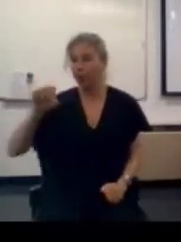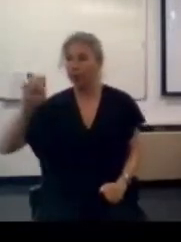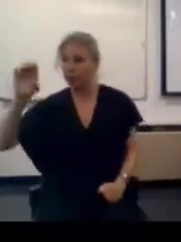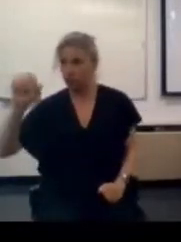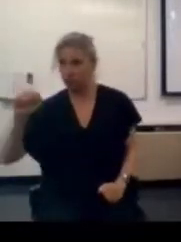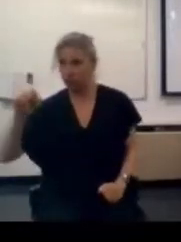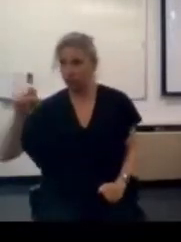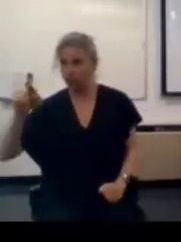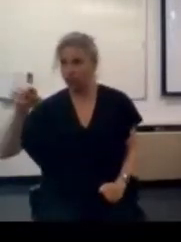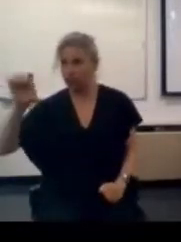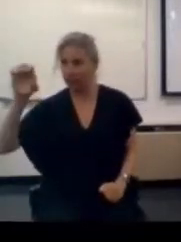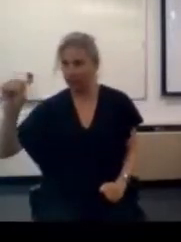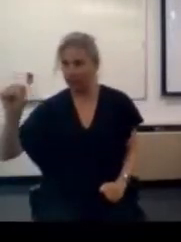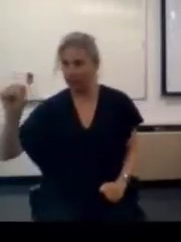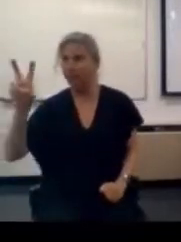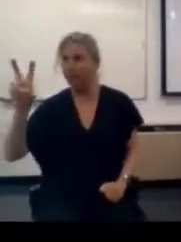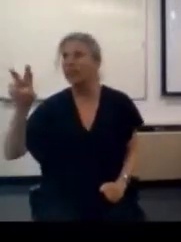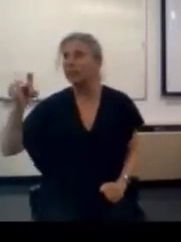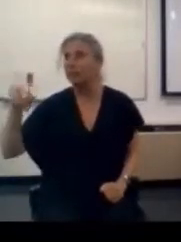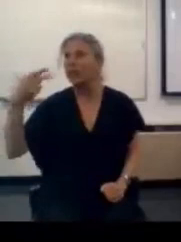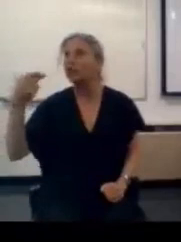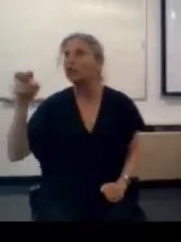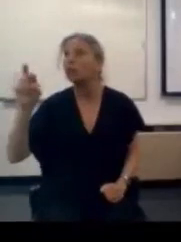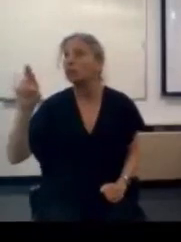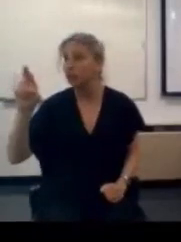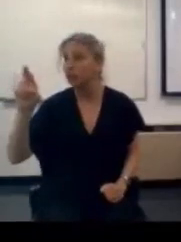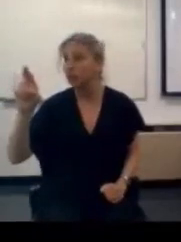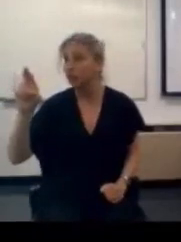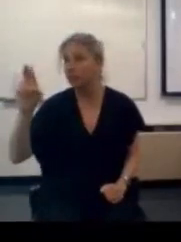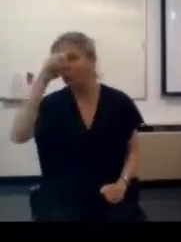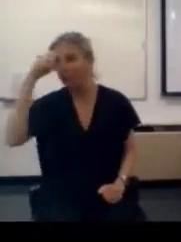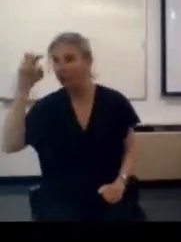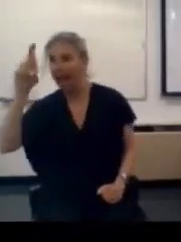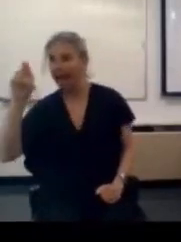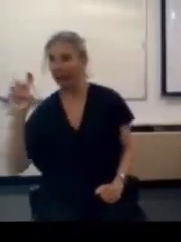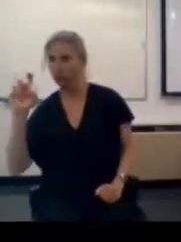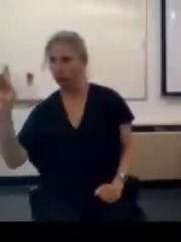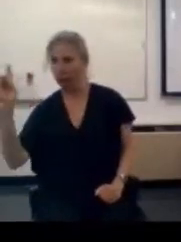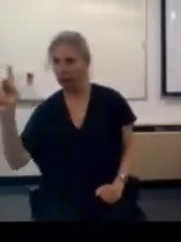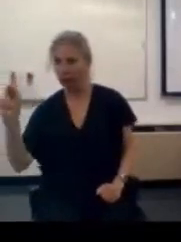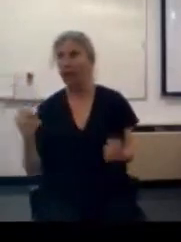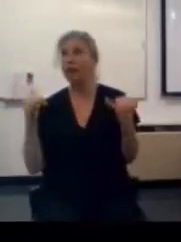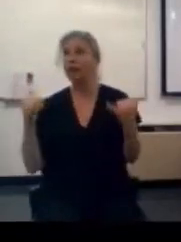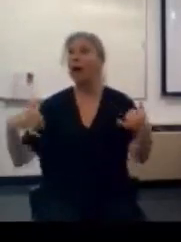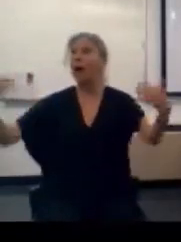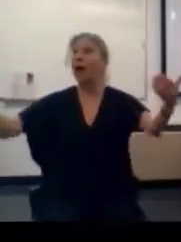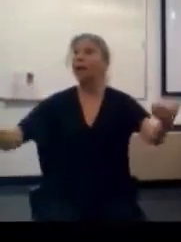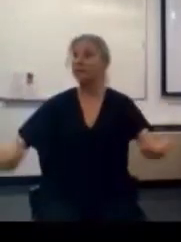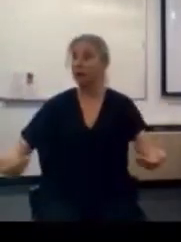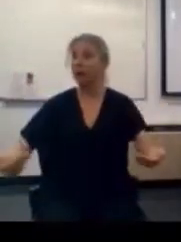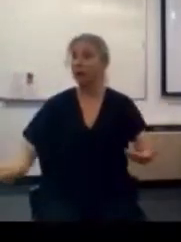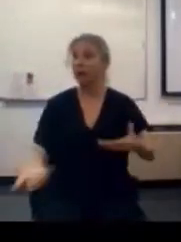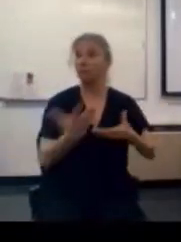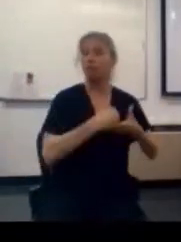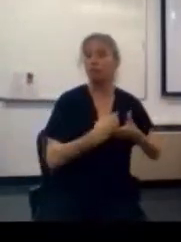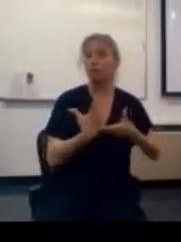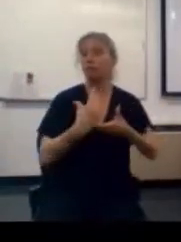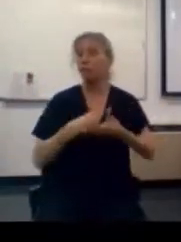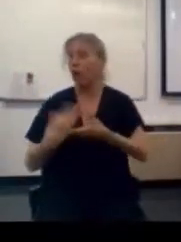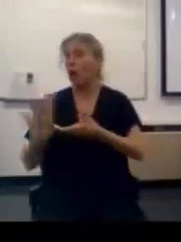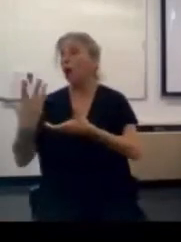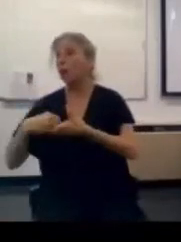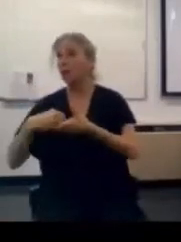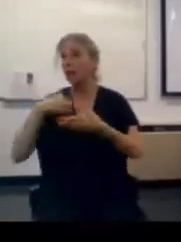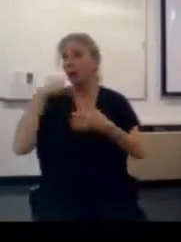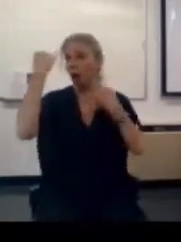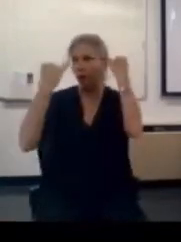Jessica Palacios, a Vice President of Human Resource Partner of BlackRock. I now invite